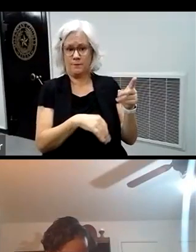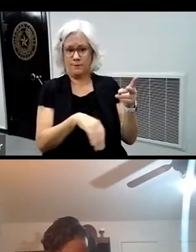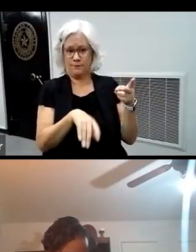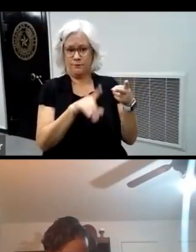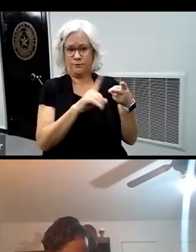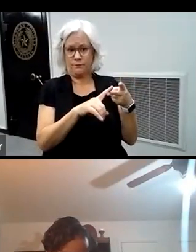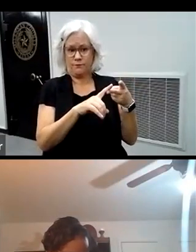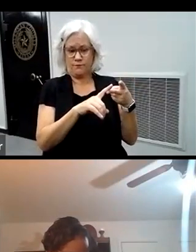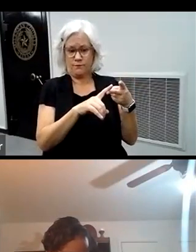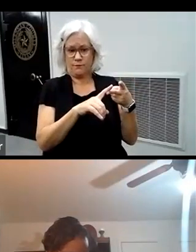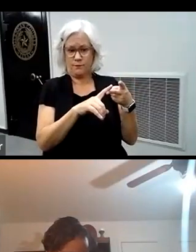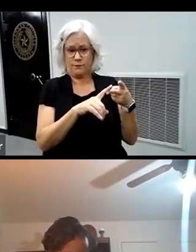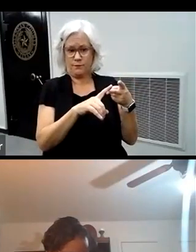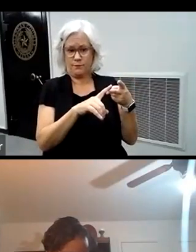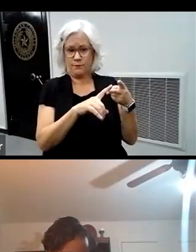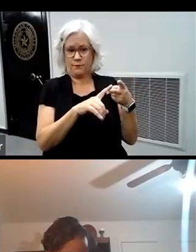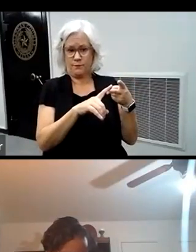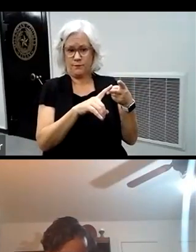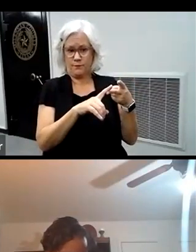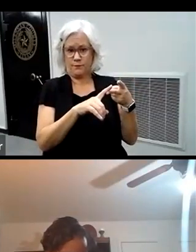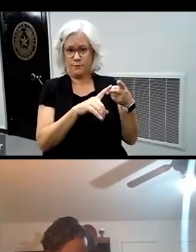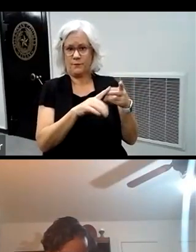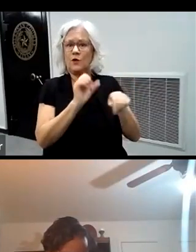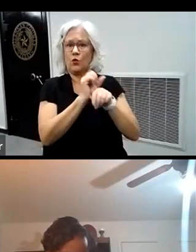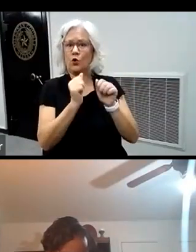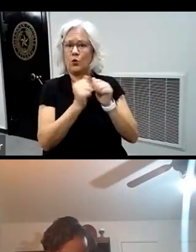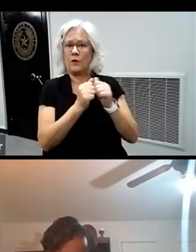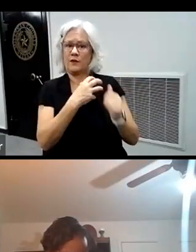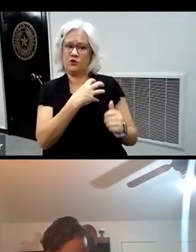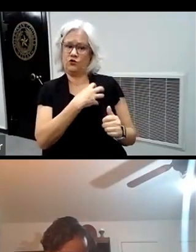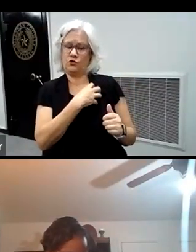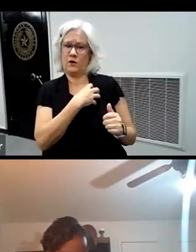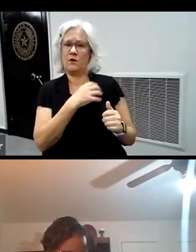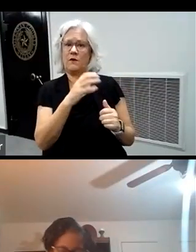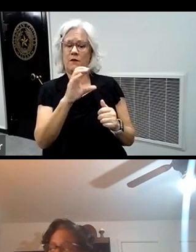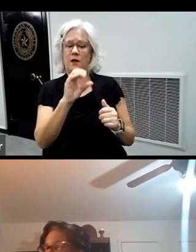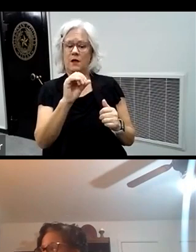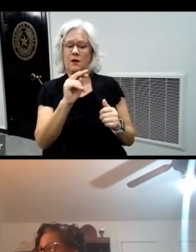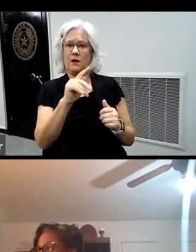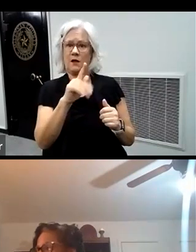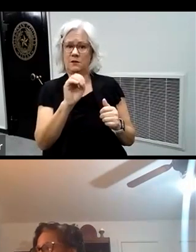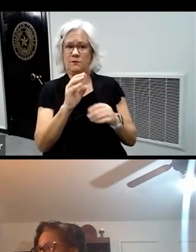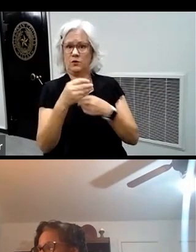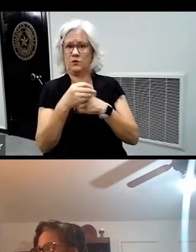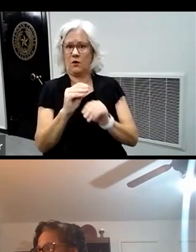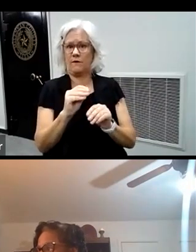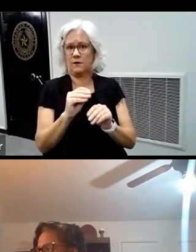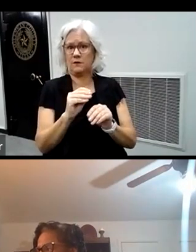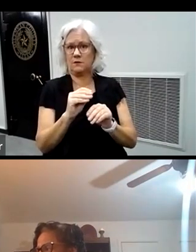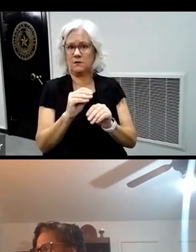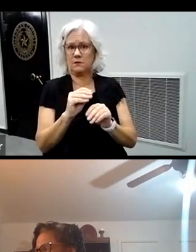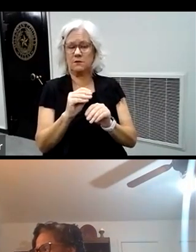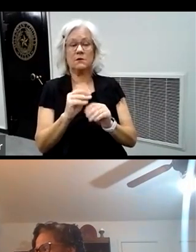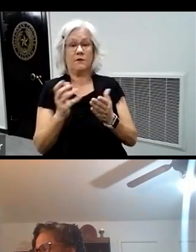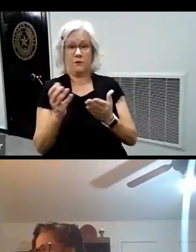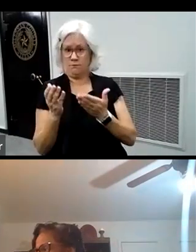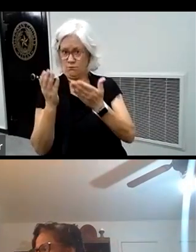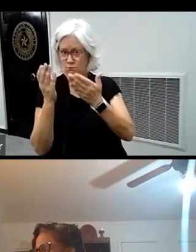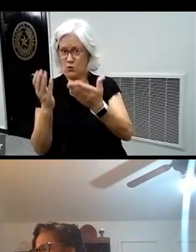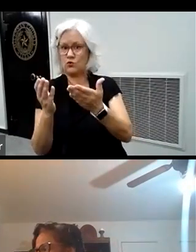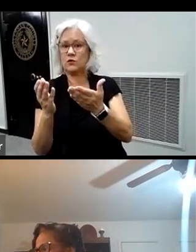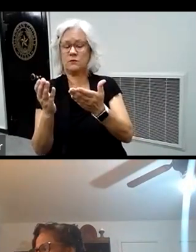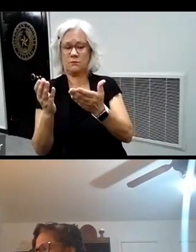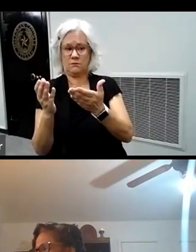Ives work with the constables and the sheriff's office to divvy the funds. Okay. Motion to approve